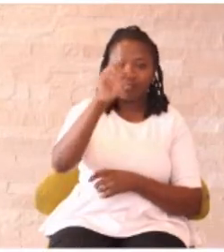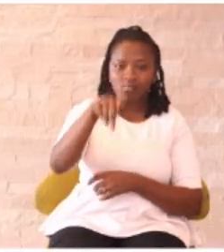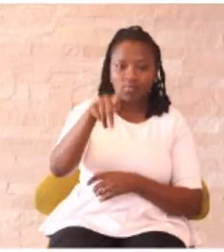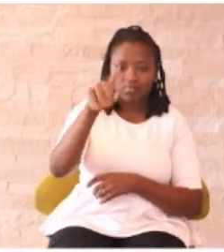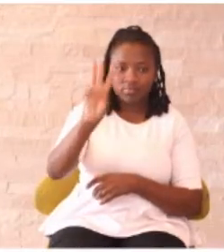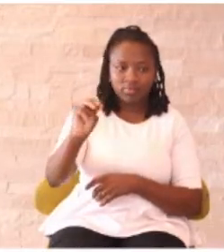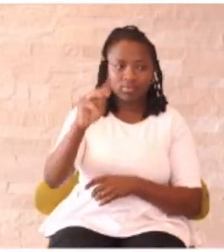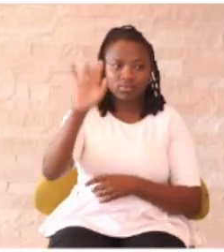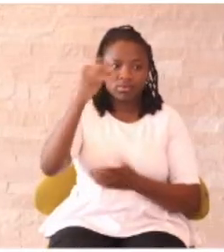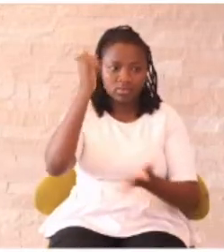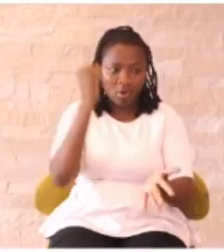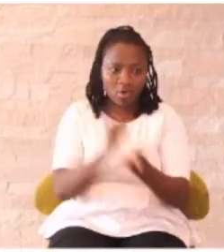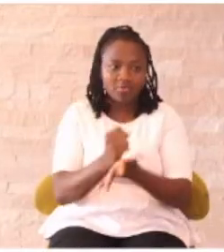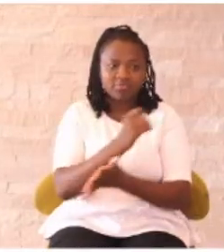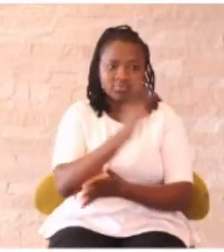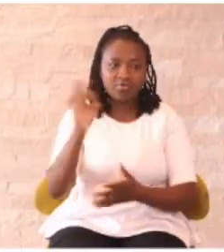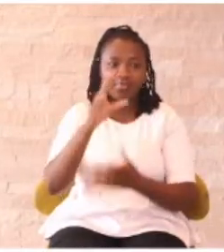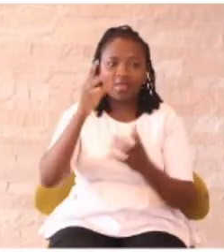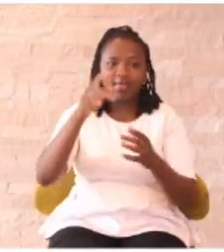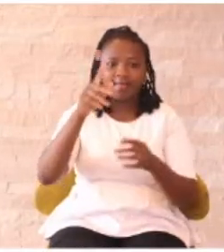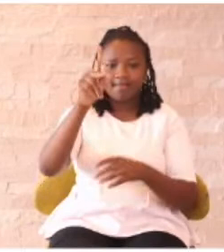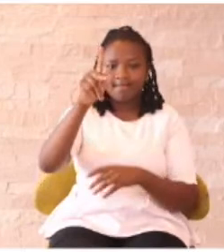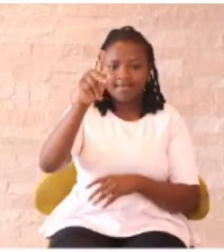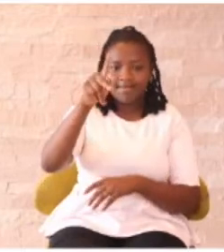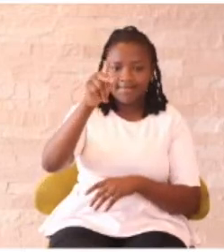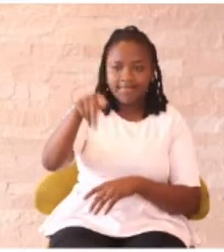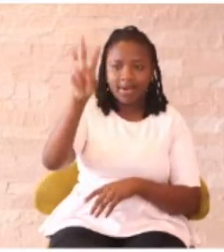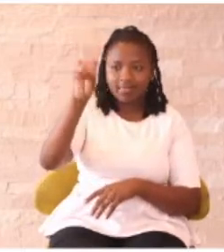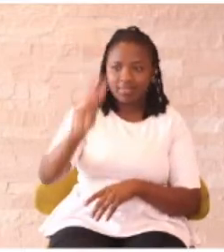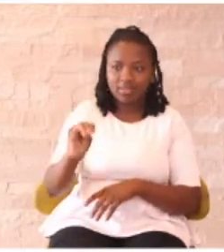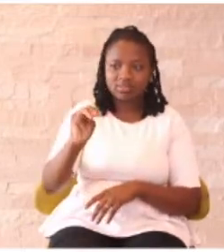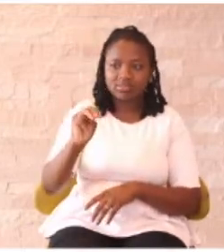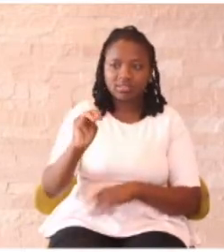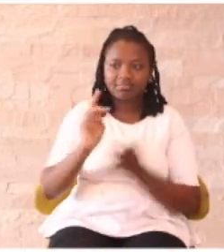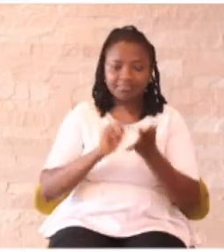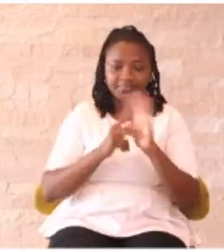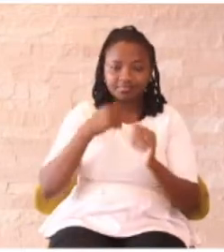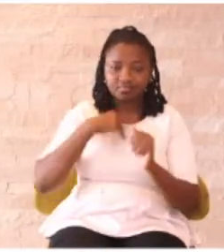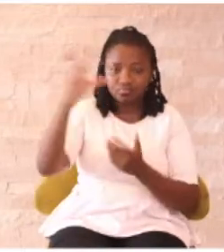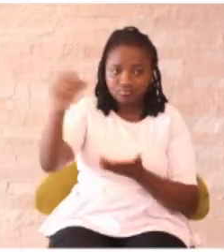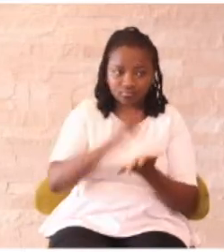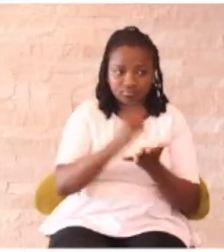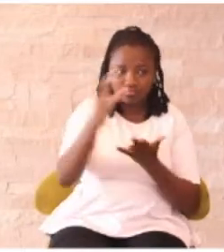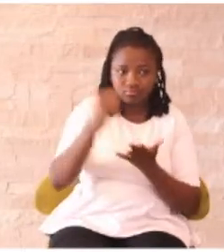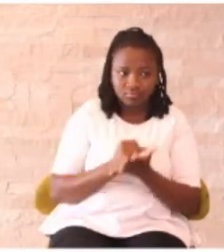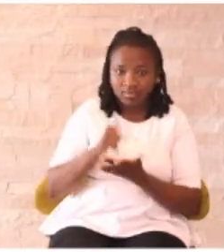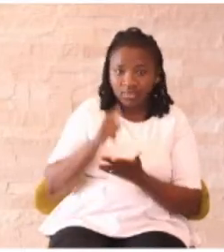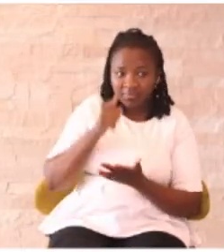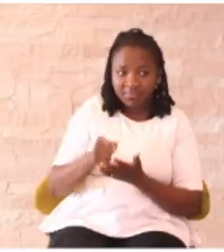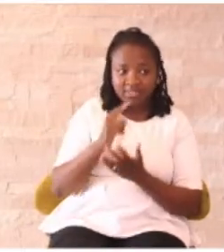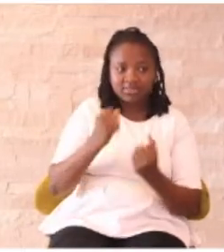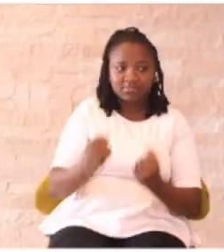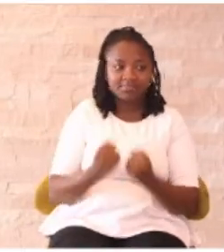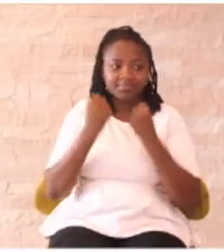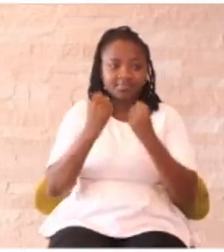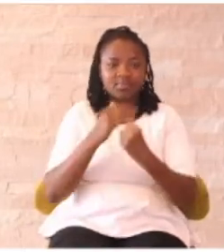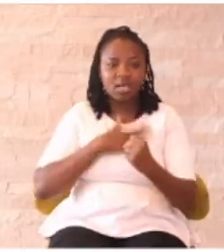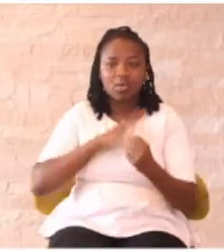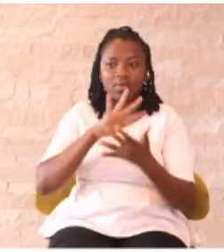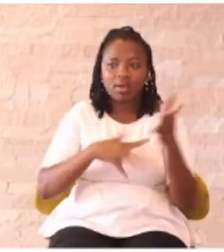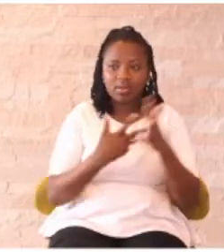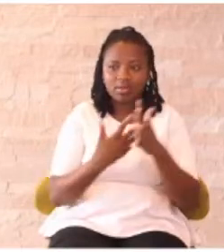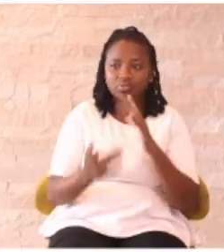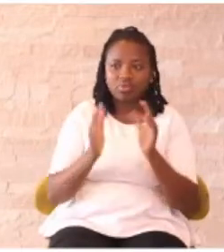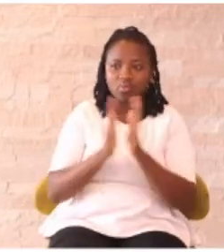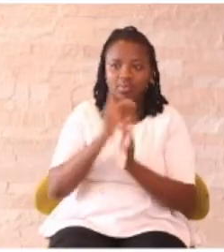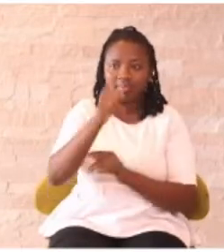Prime Minister, yes. So we brought these ones on board, and this has strengthened our networking, our engagements with